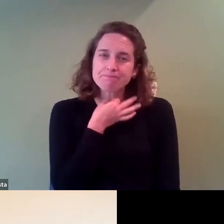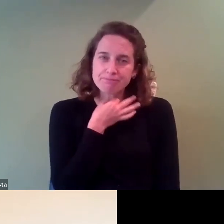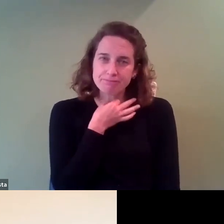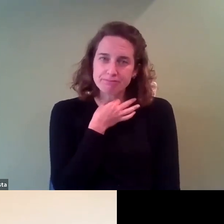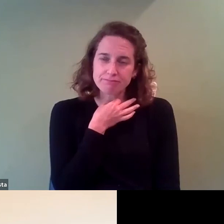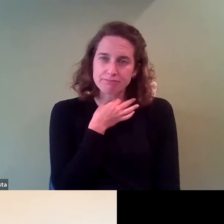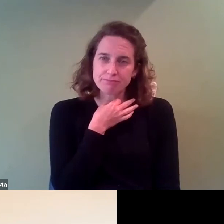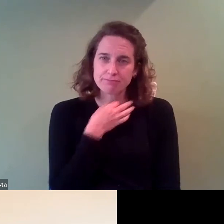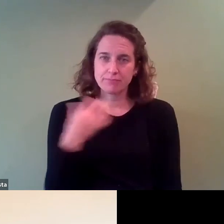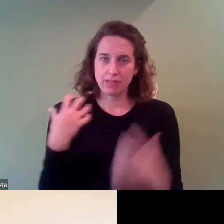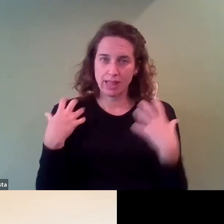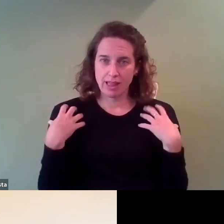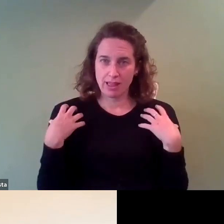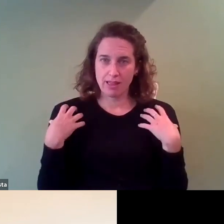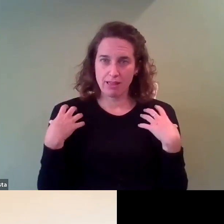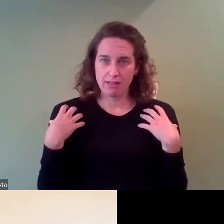does healthy